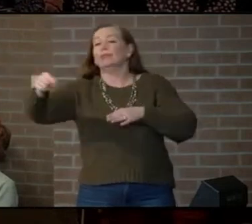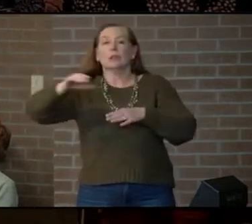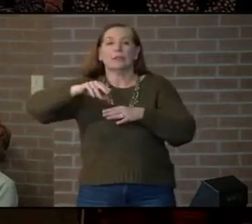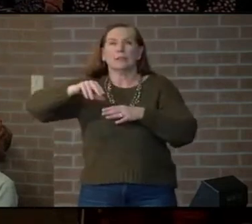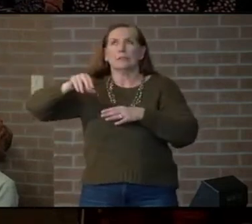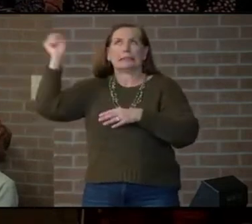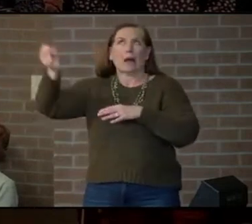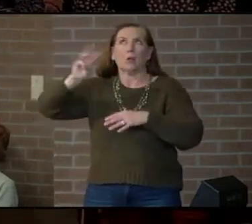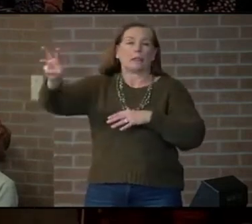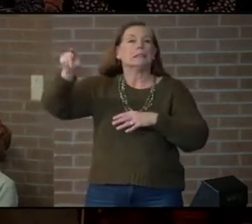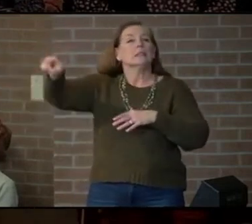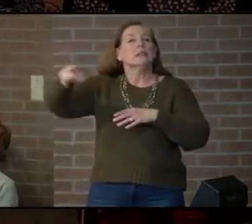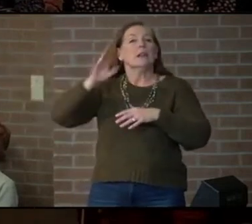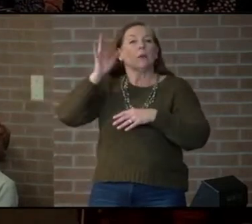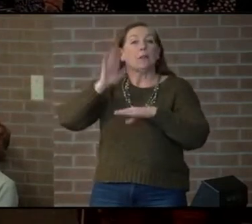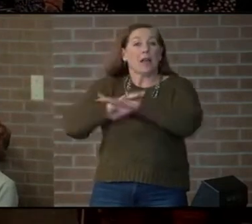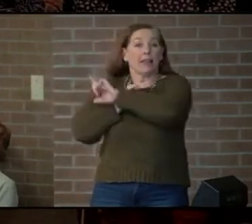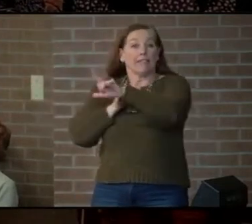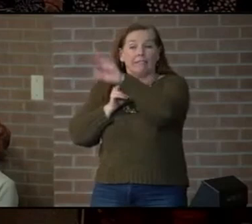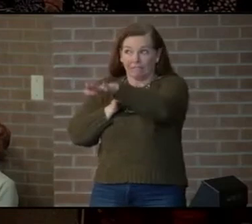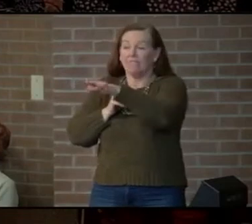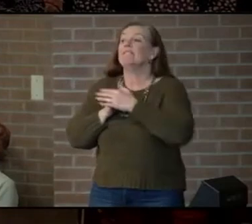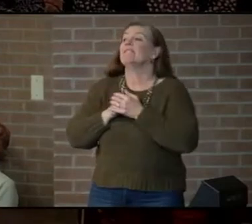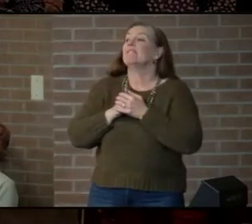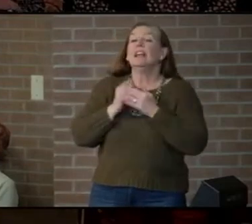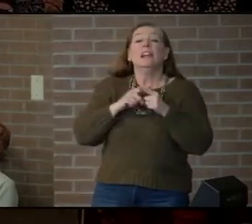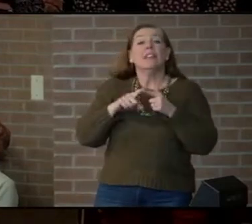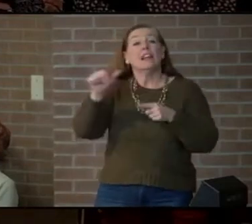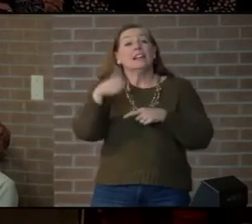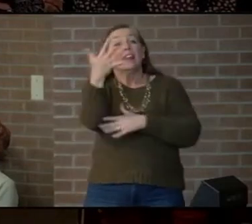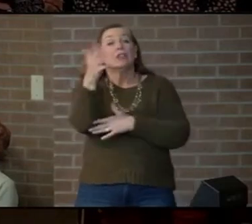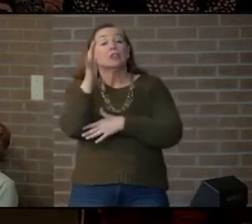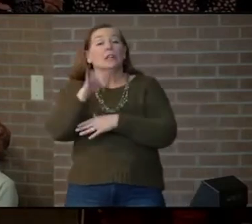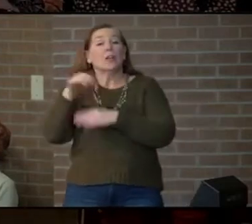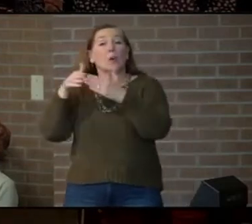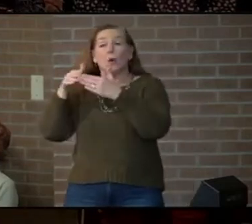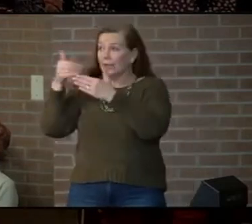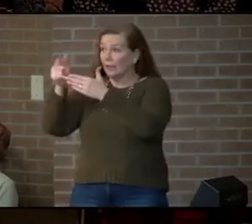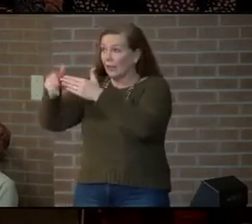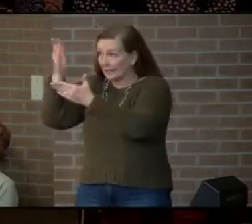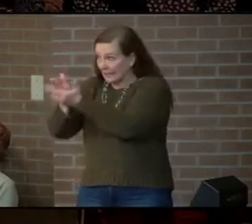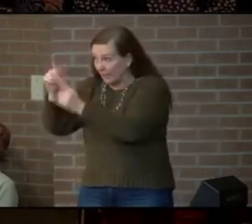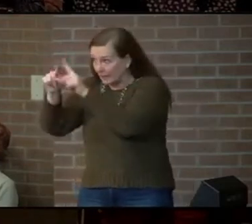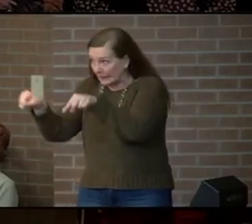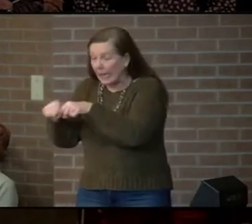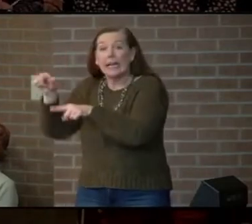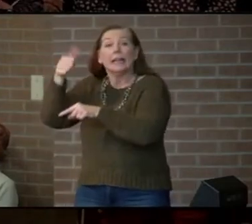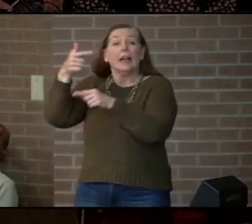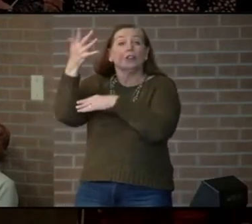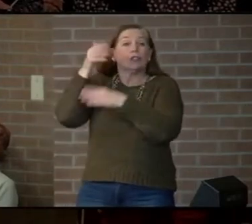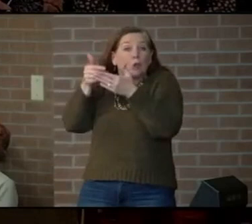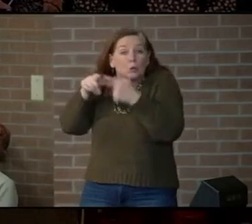or southwest, they're going to be on your left-hand side. Then there's a tree by the corner on the stop sign. There's another tree not too far away from